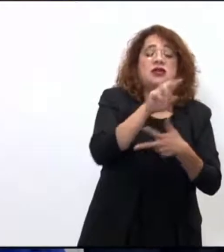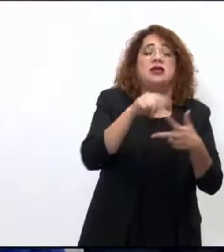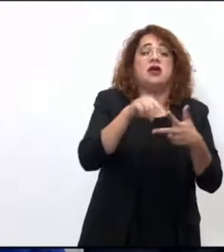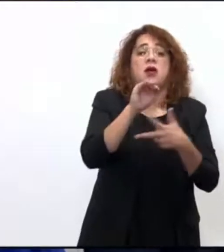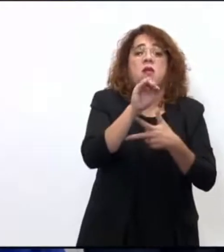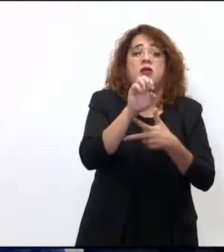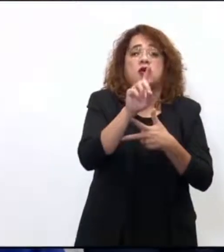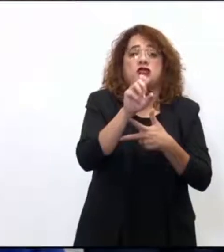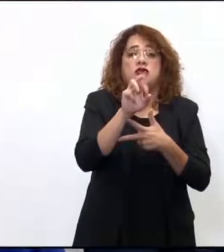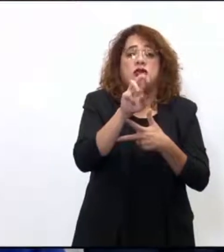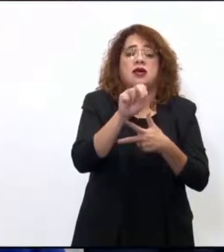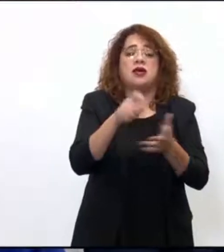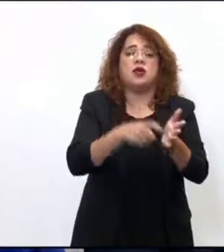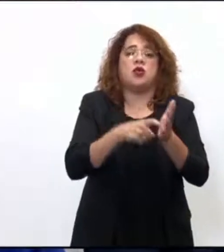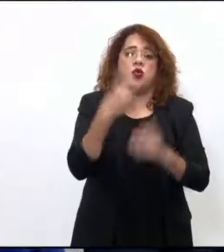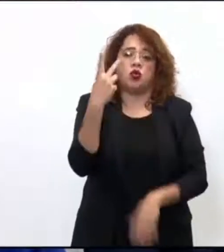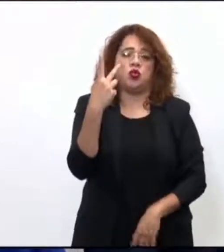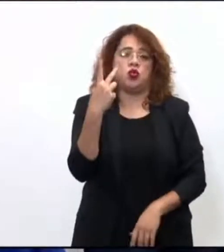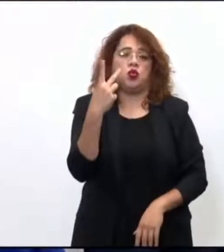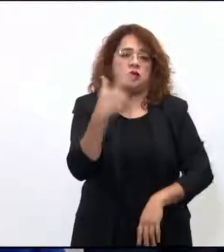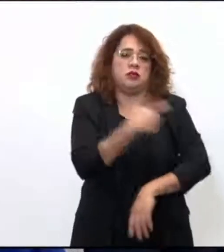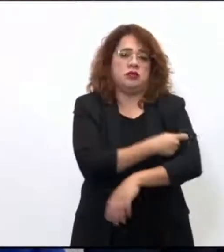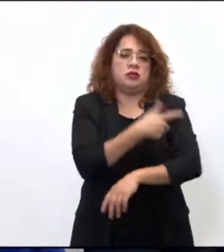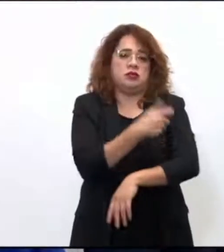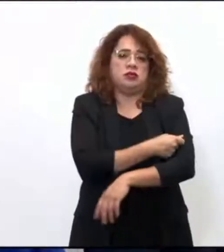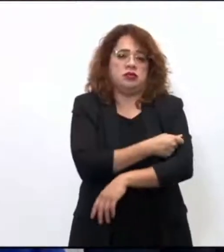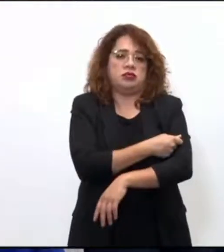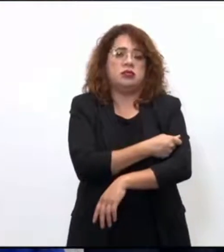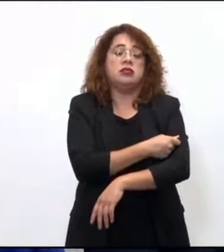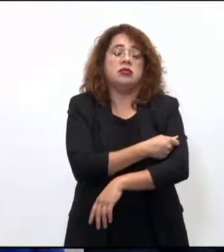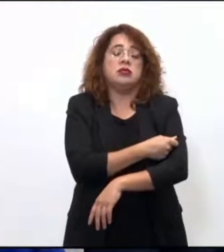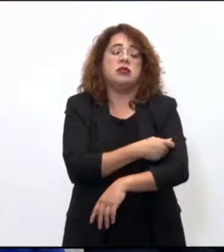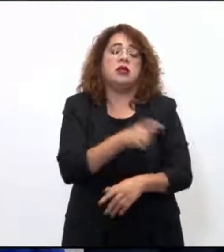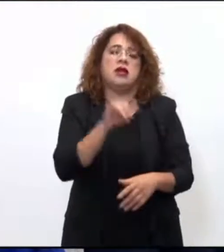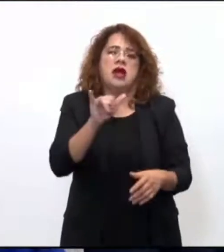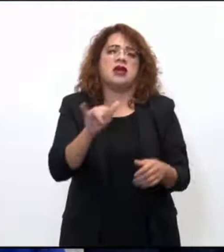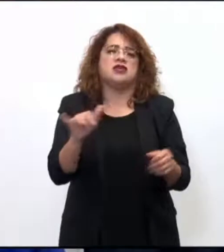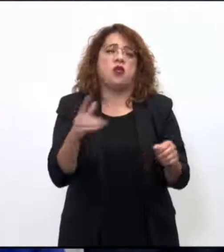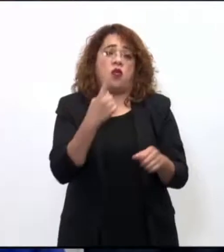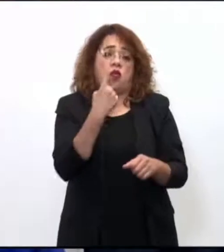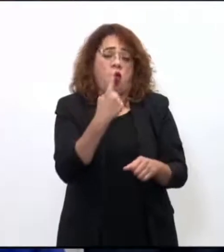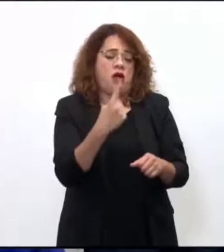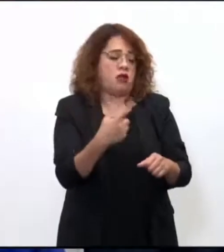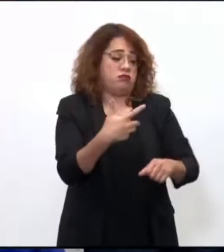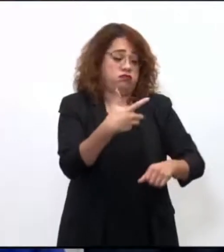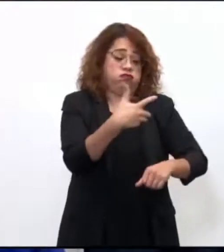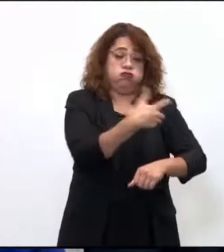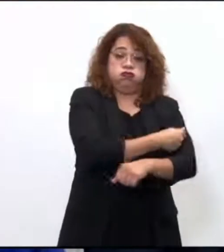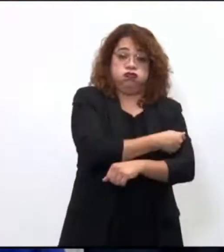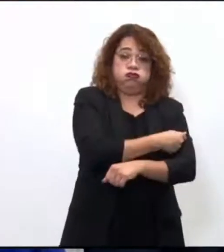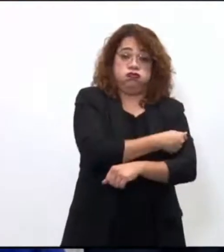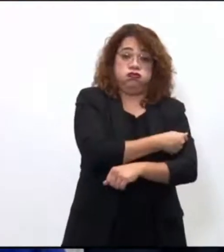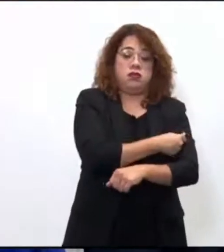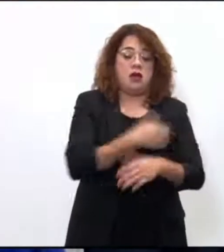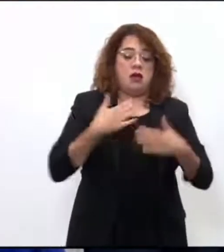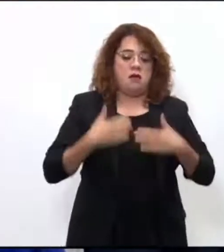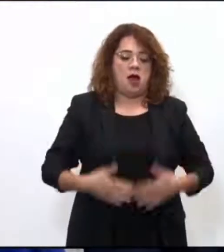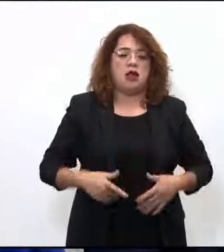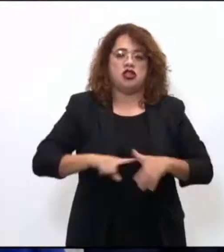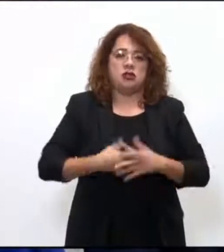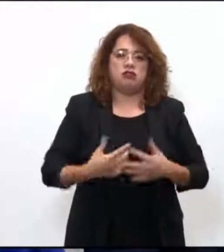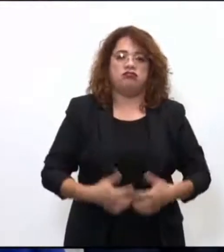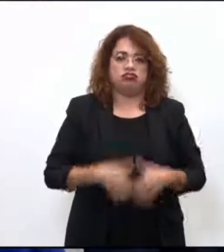doses in order to get the maximum protection against the virus. The first dose primes your immune